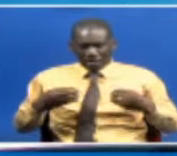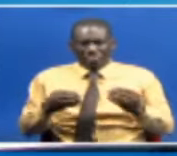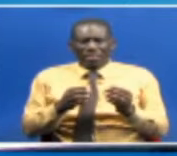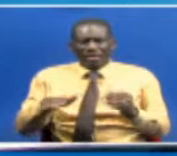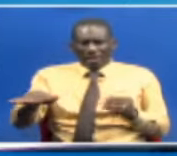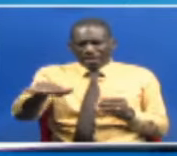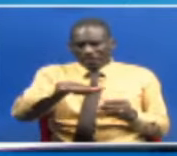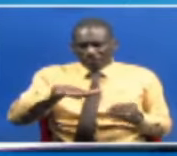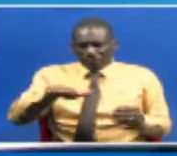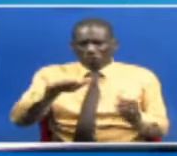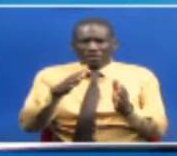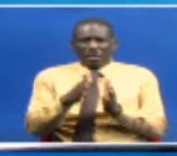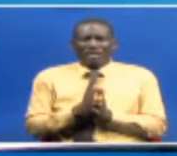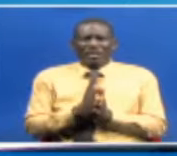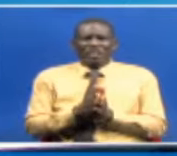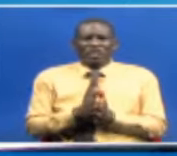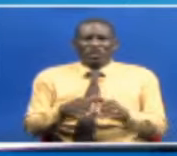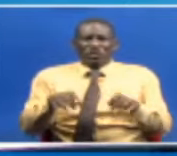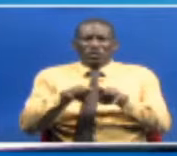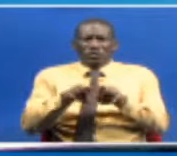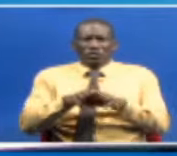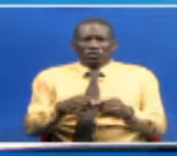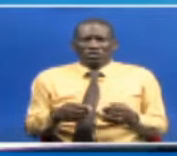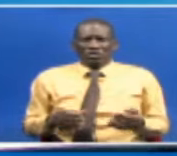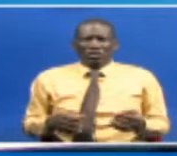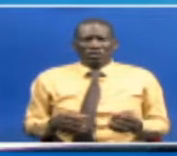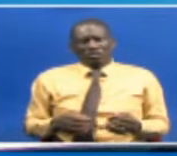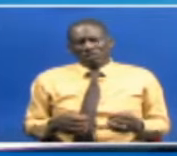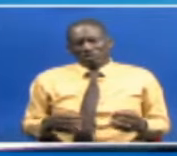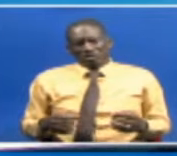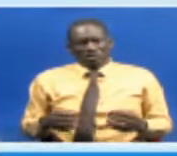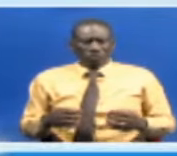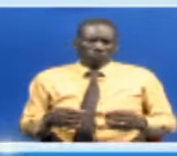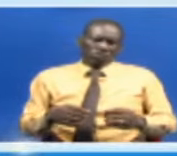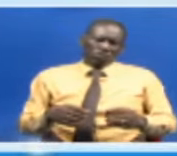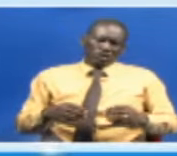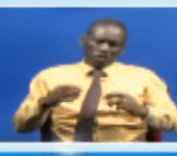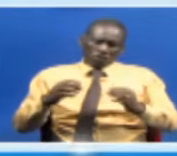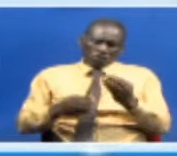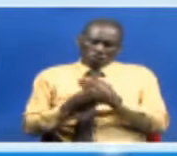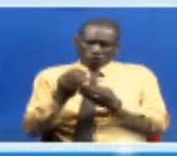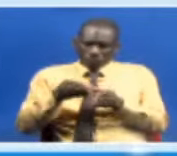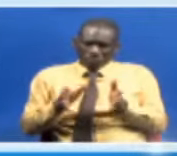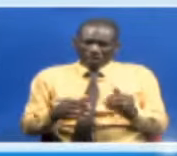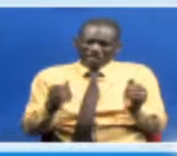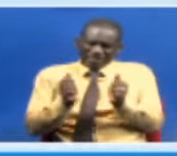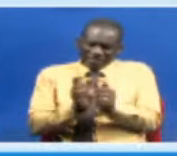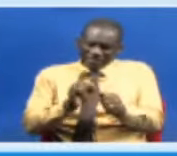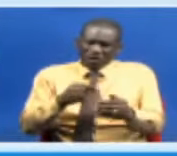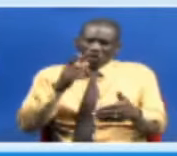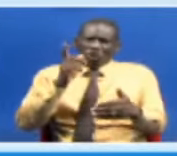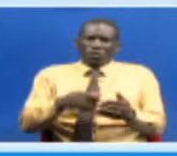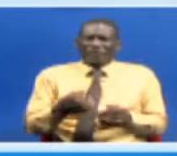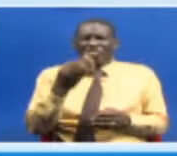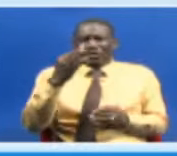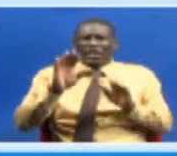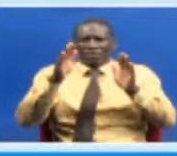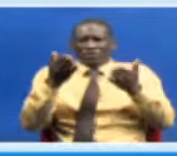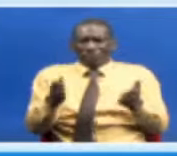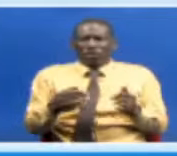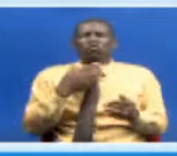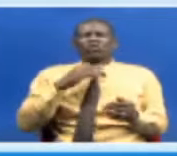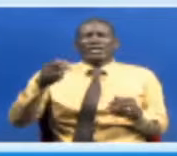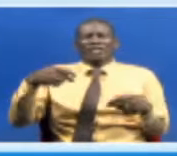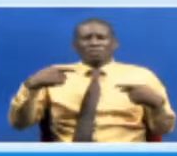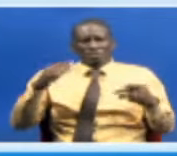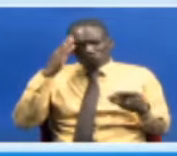environment, and also in prestige. Mm. Yeah. Okay, in 10 seconds, what are the three key things you want Kenyans to know